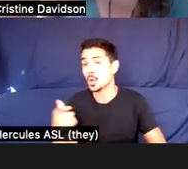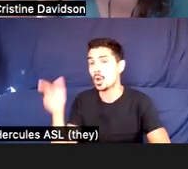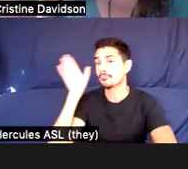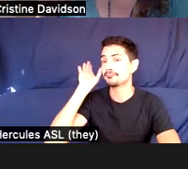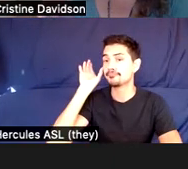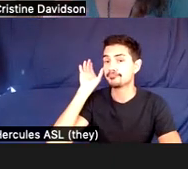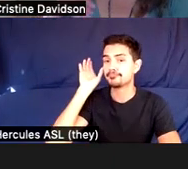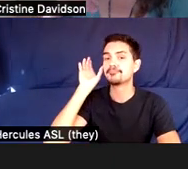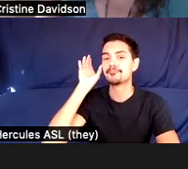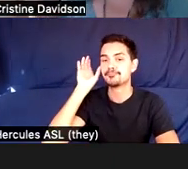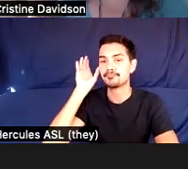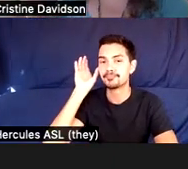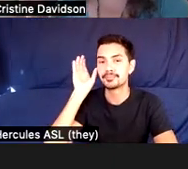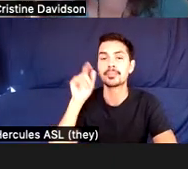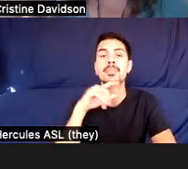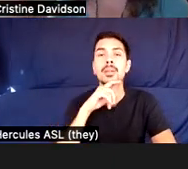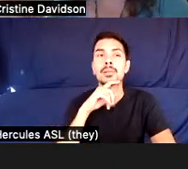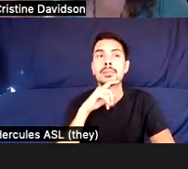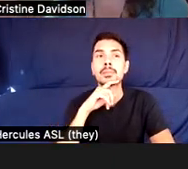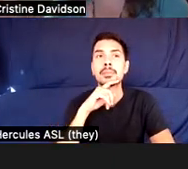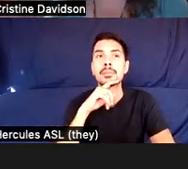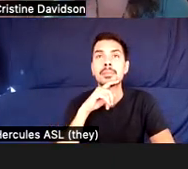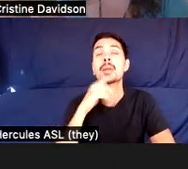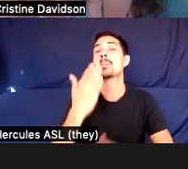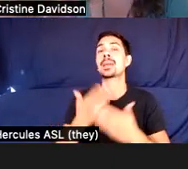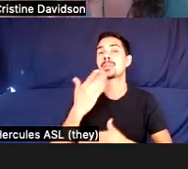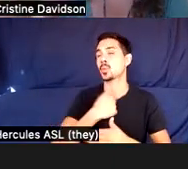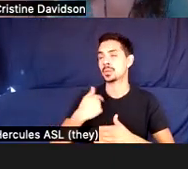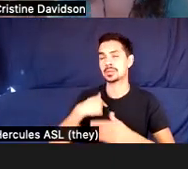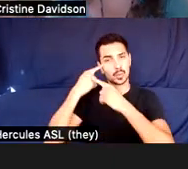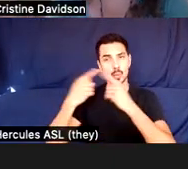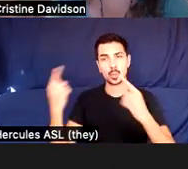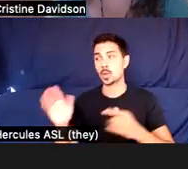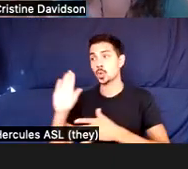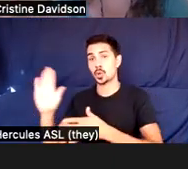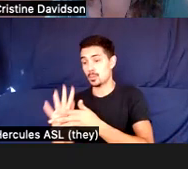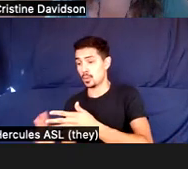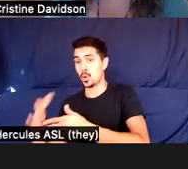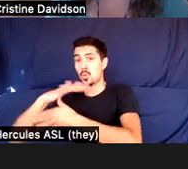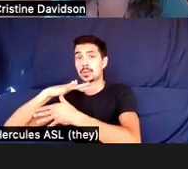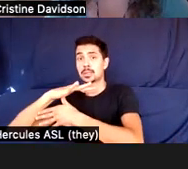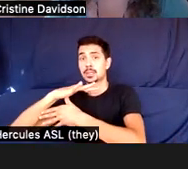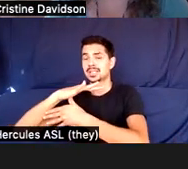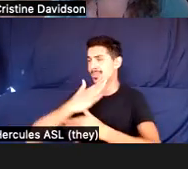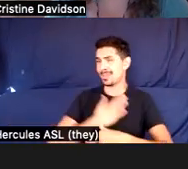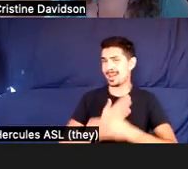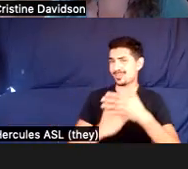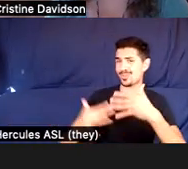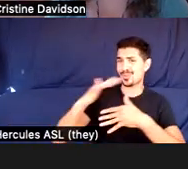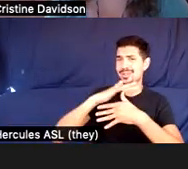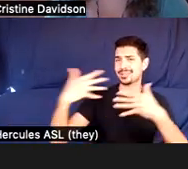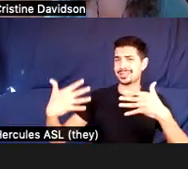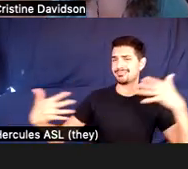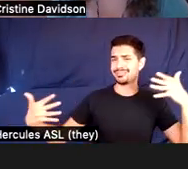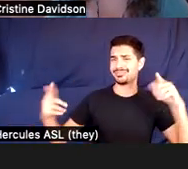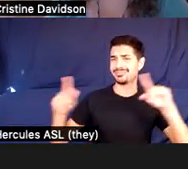order or the highest priority that we think, but we want to follow their lead. They are the experts in their own lives and